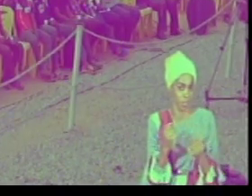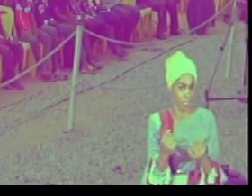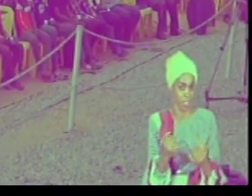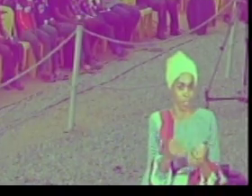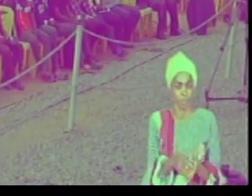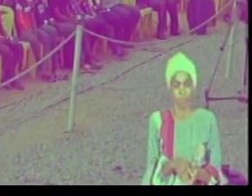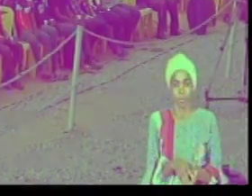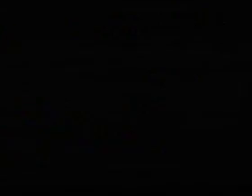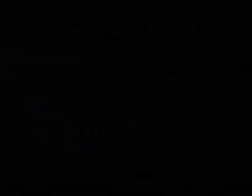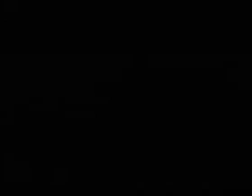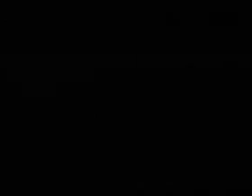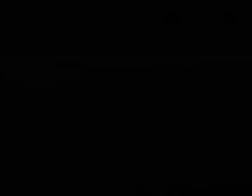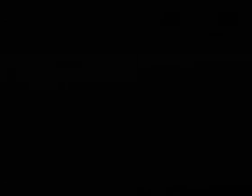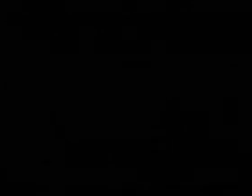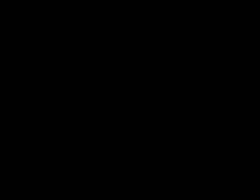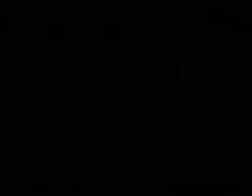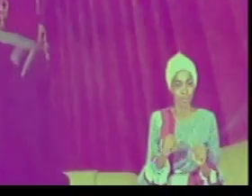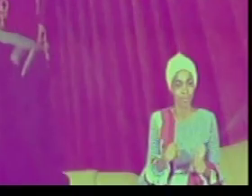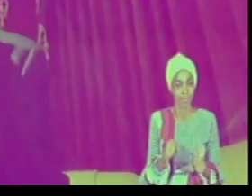Can you hear me?